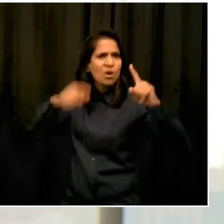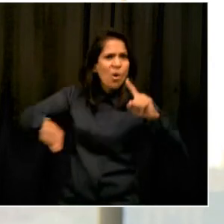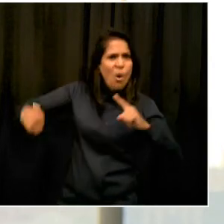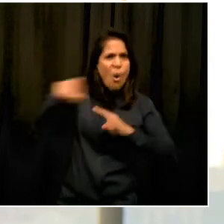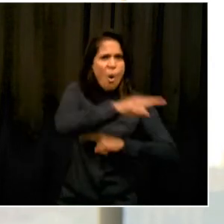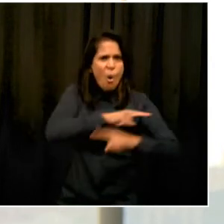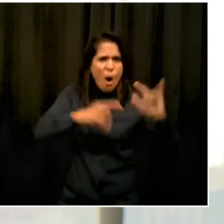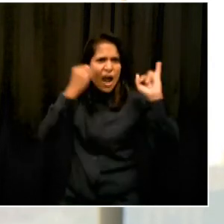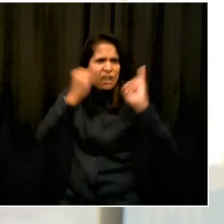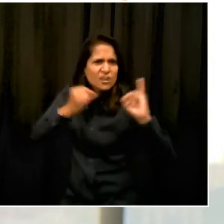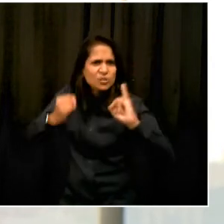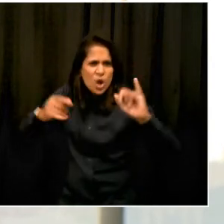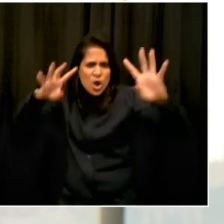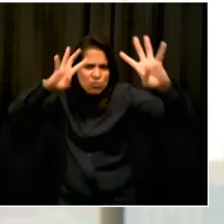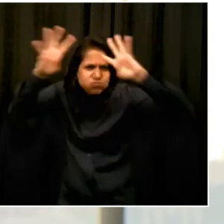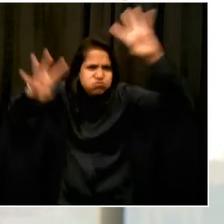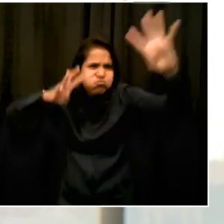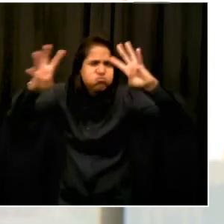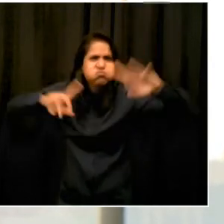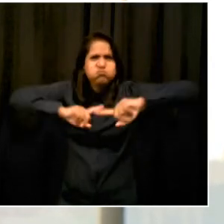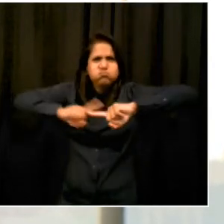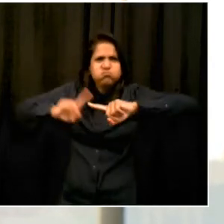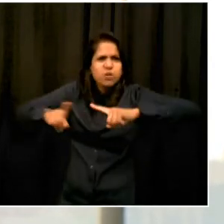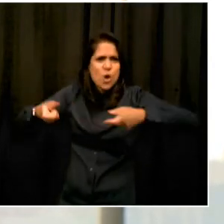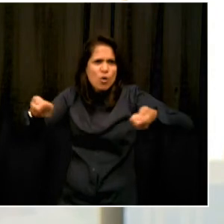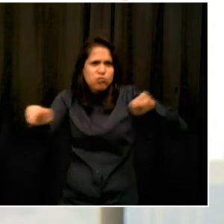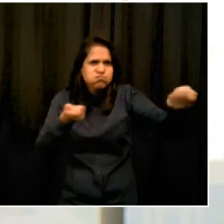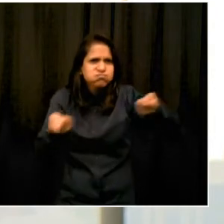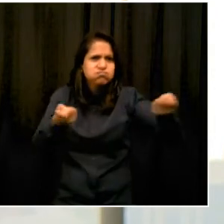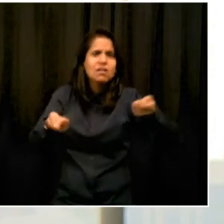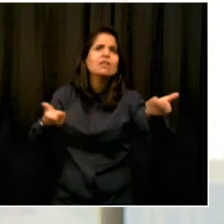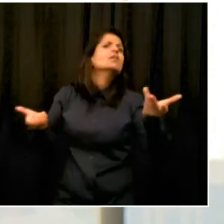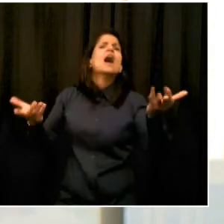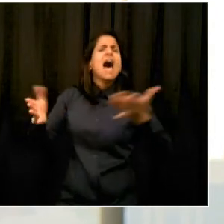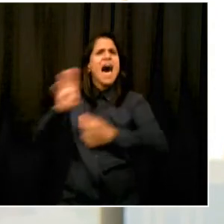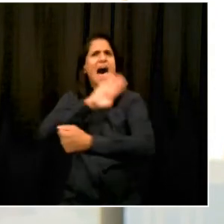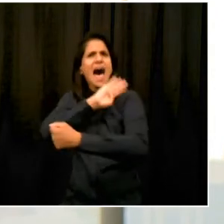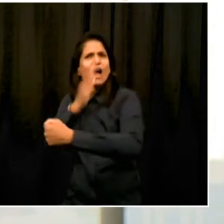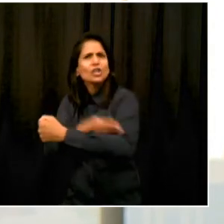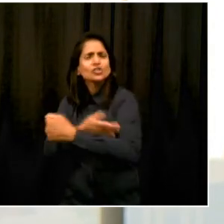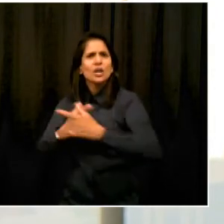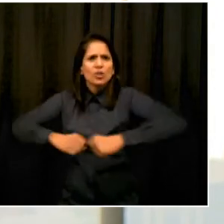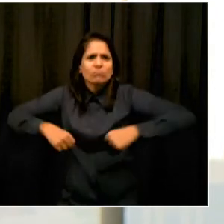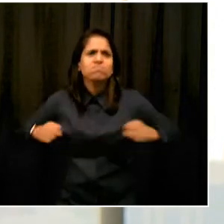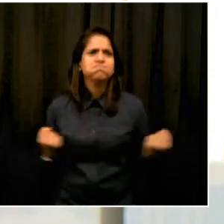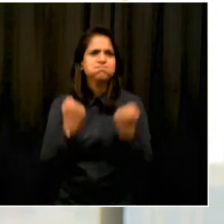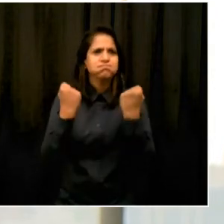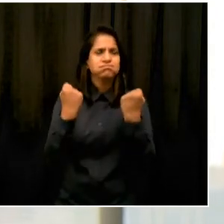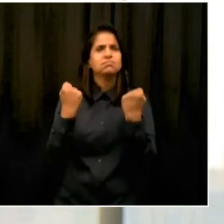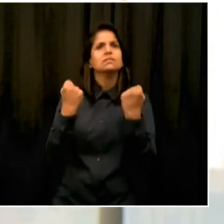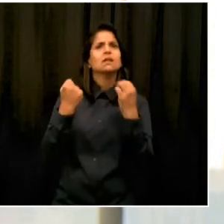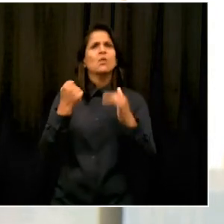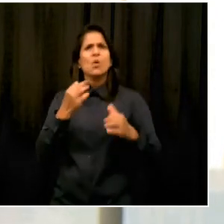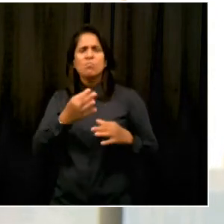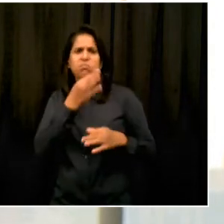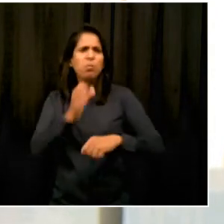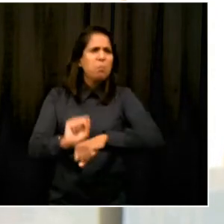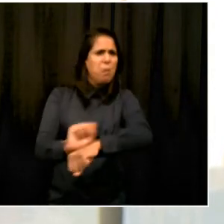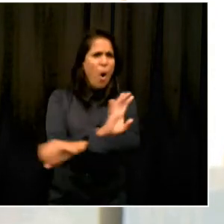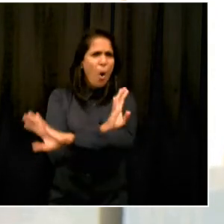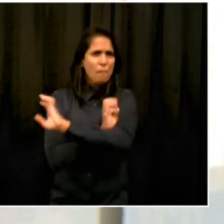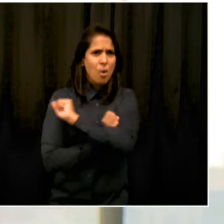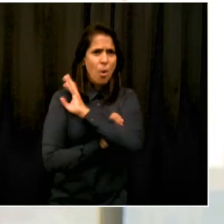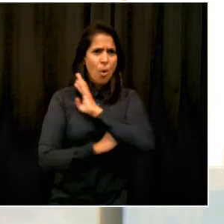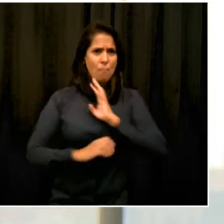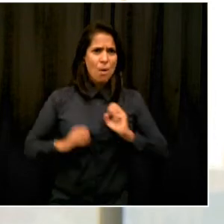The energy in this place is unsurpassed. And you can feel it if you are someone visiting for a weekend, and you can feel it